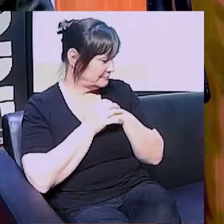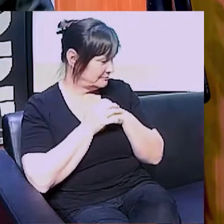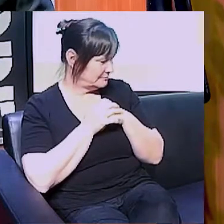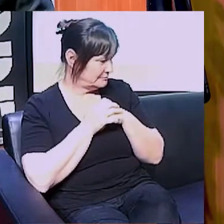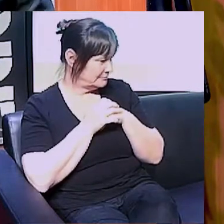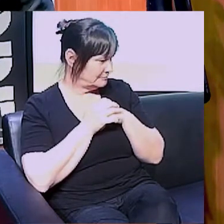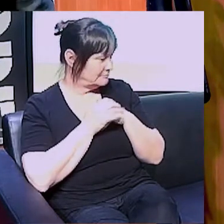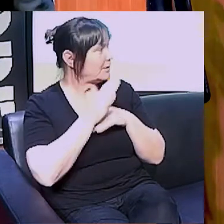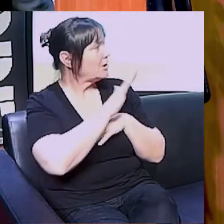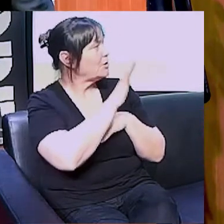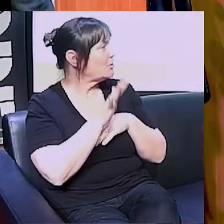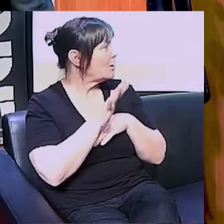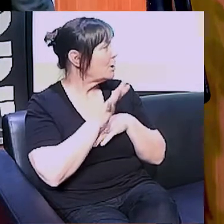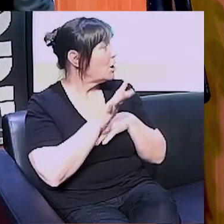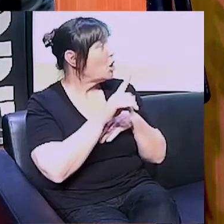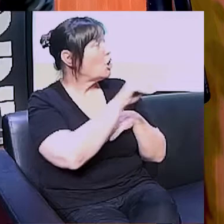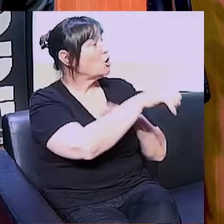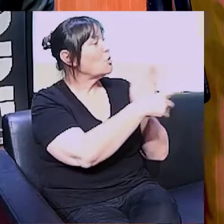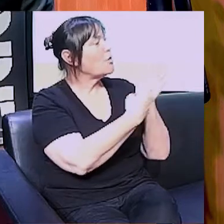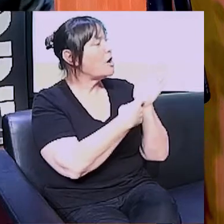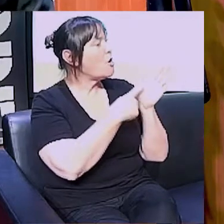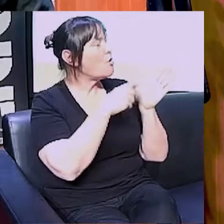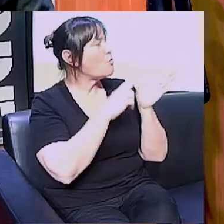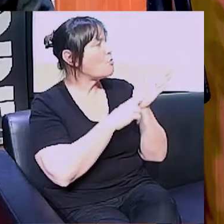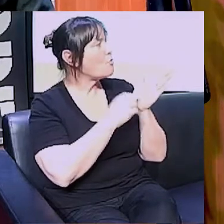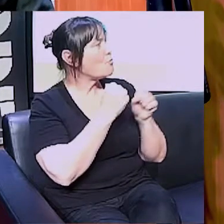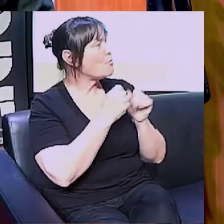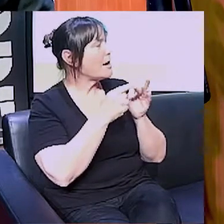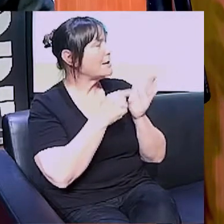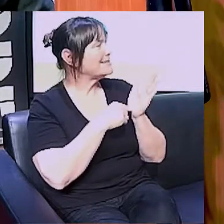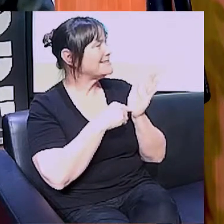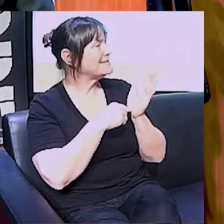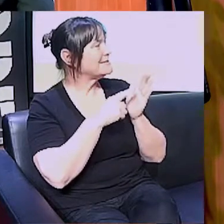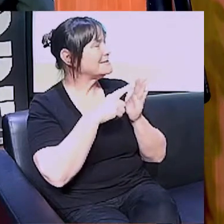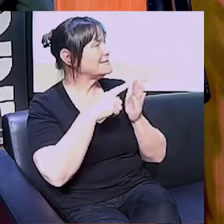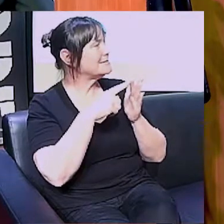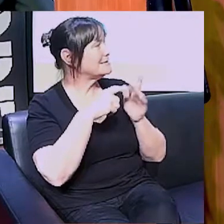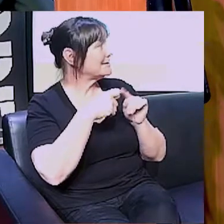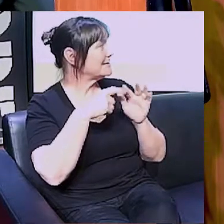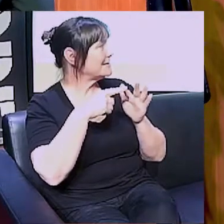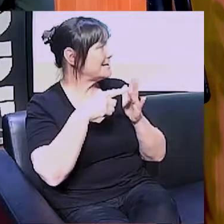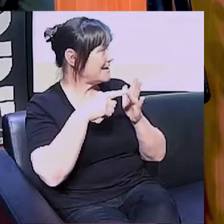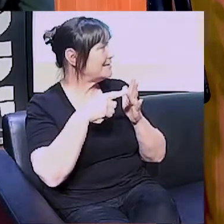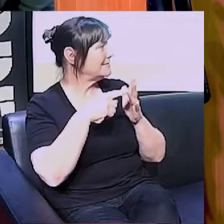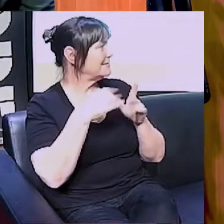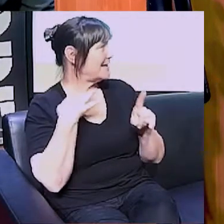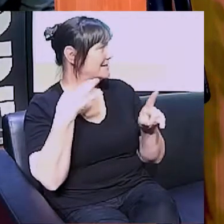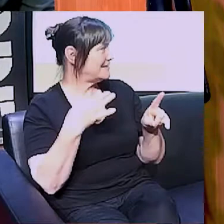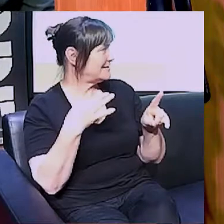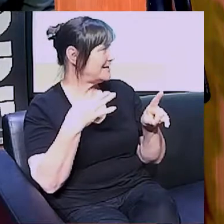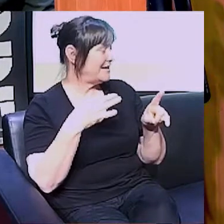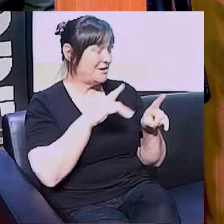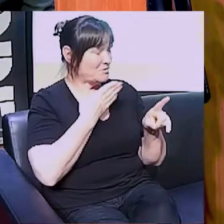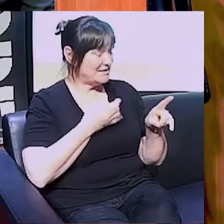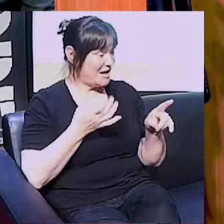Kia ora, I understand you're the Rangitiki candidate here on behalf. I suppose you want to start with an apology. Oh, yeah.